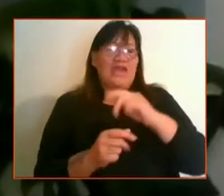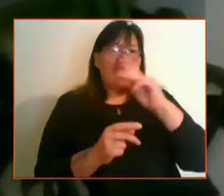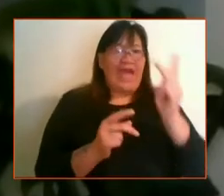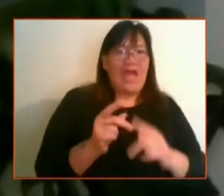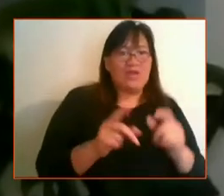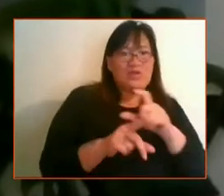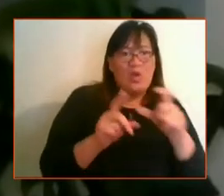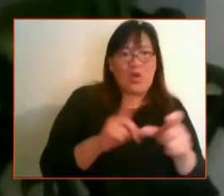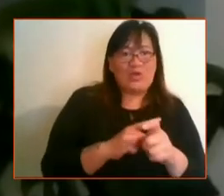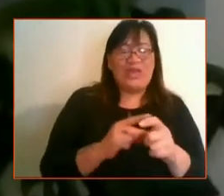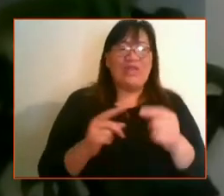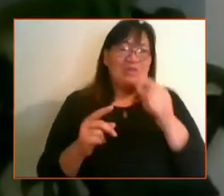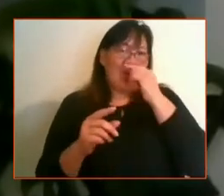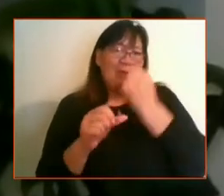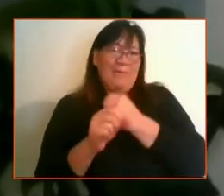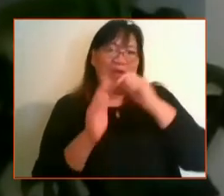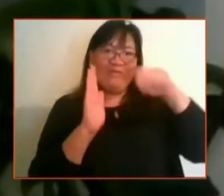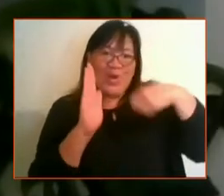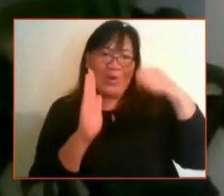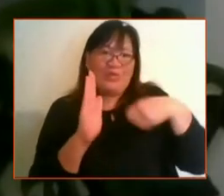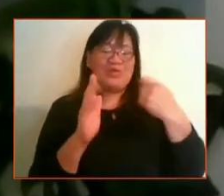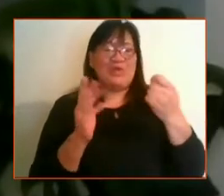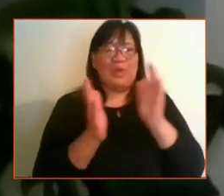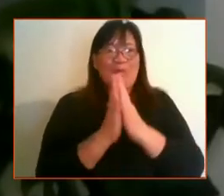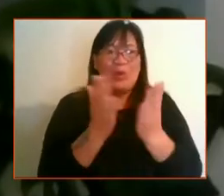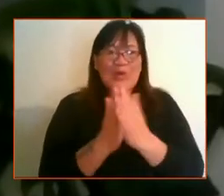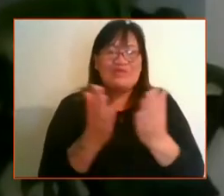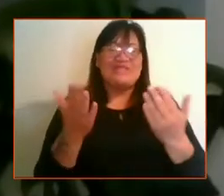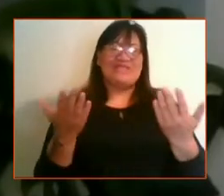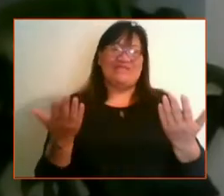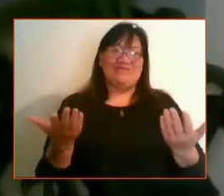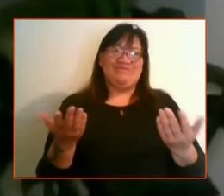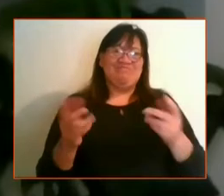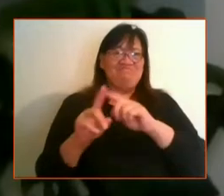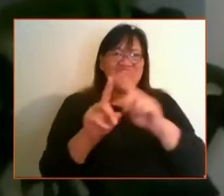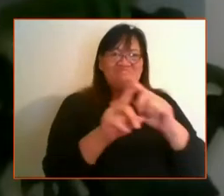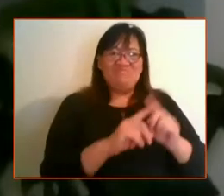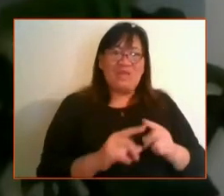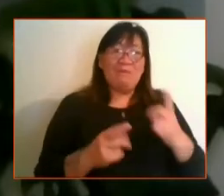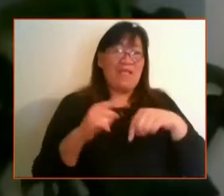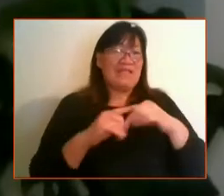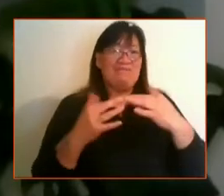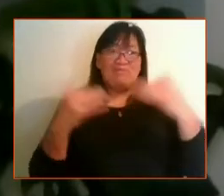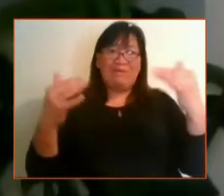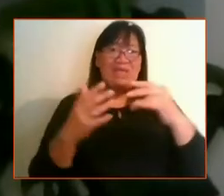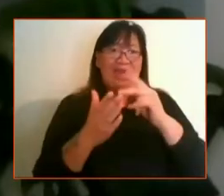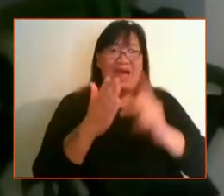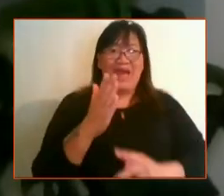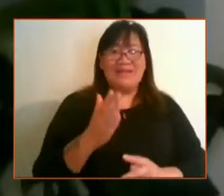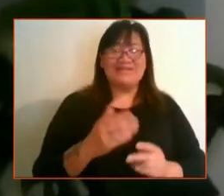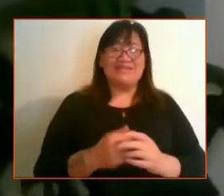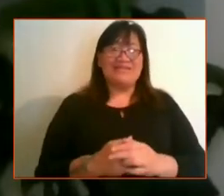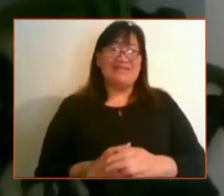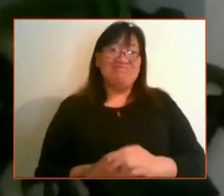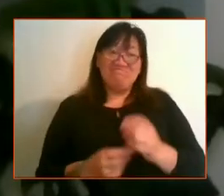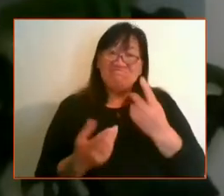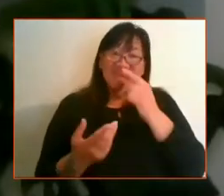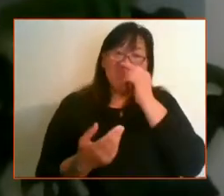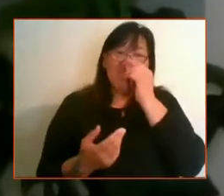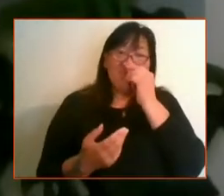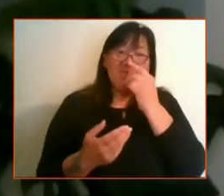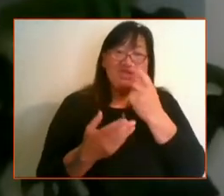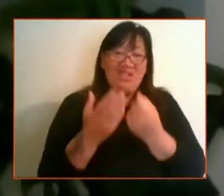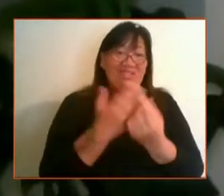film that we produce, through the books that we produce, through the public art that we produce, that we have a greater opportunity to understand